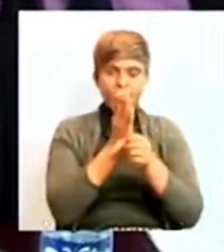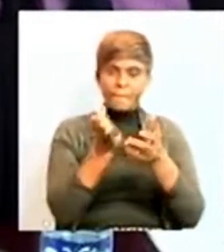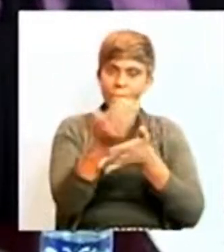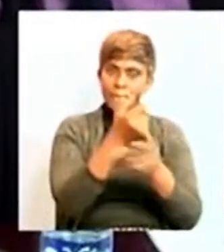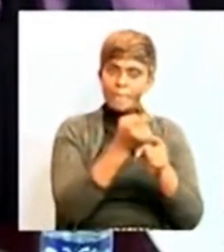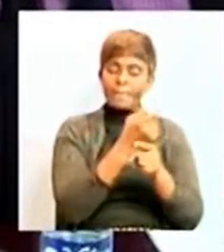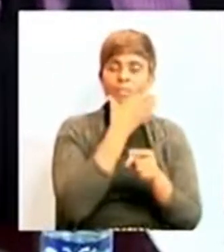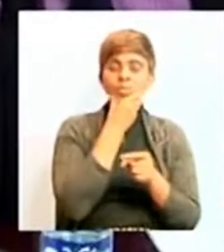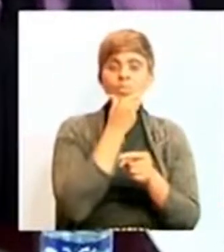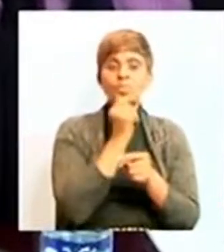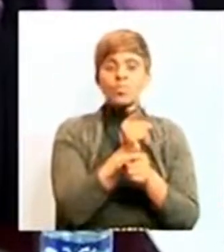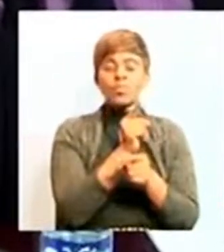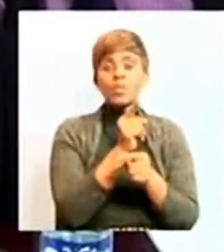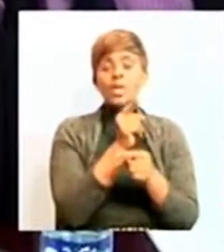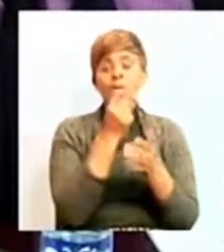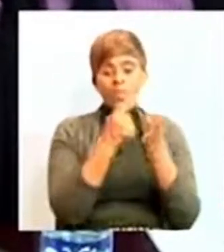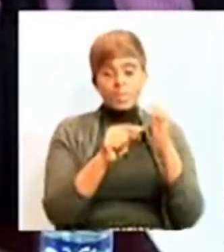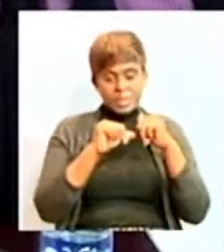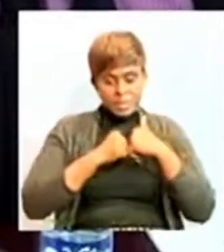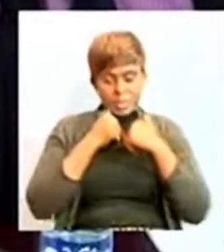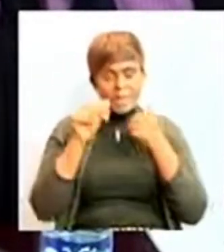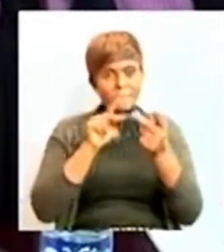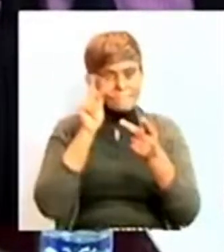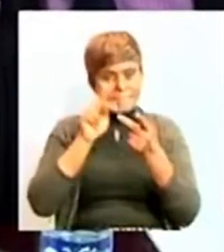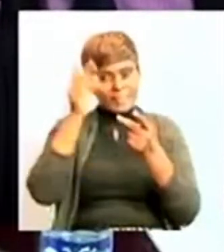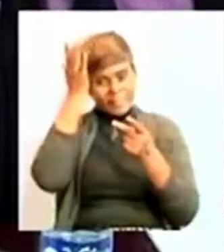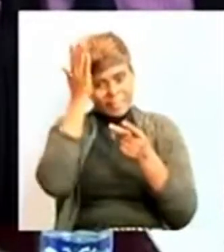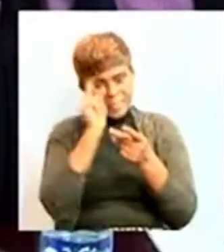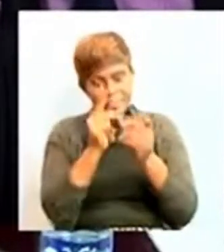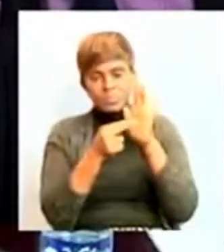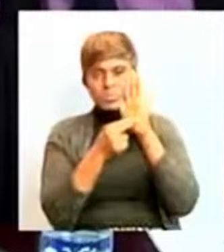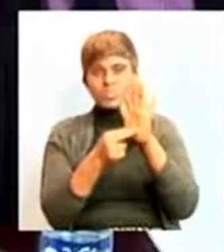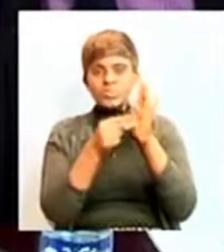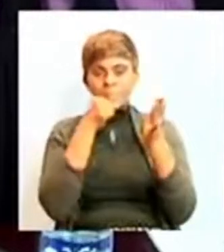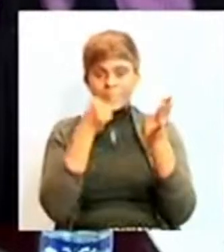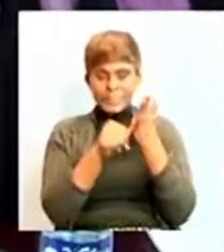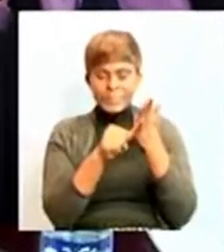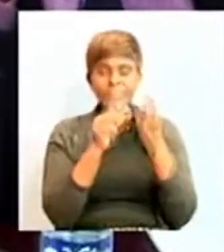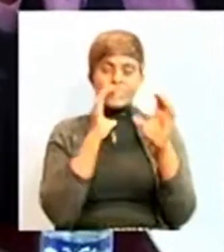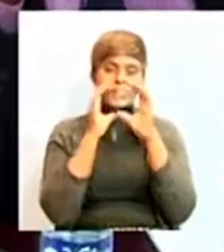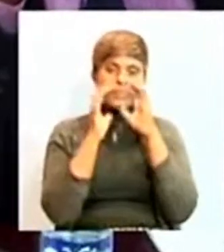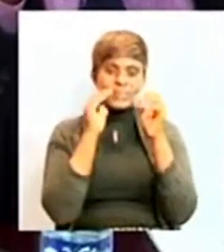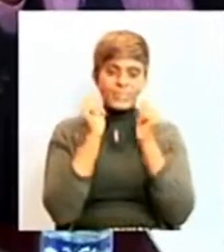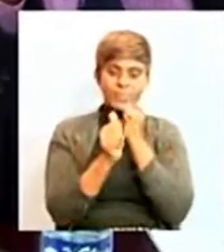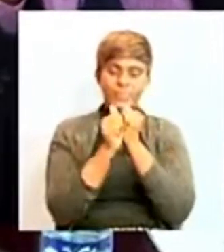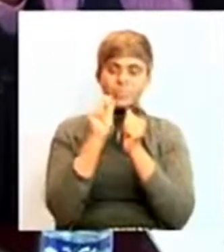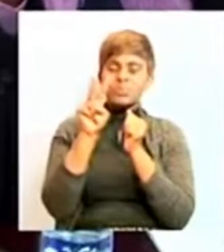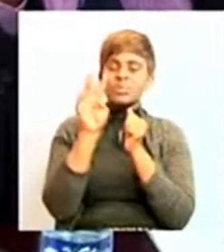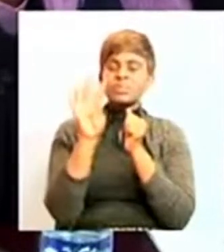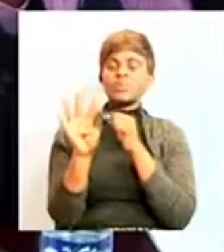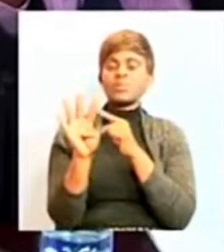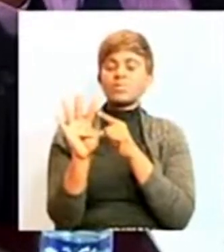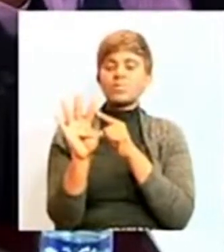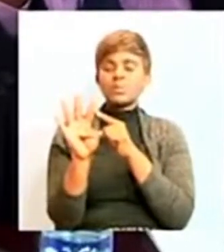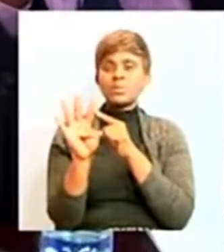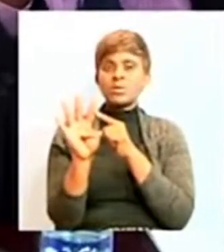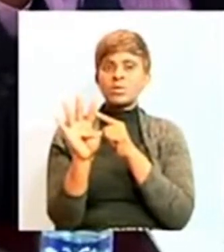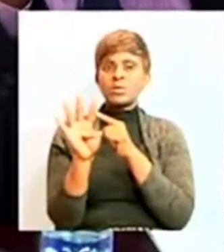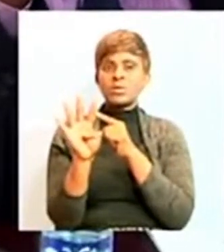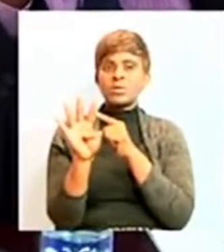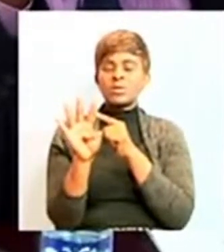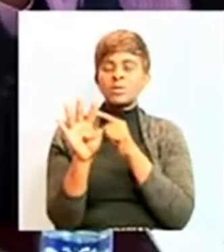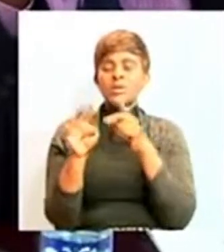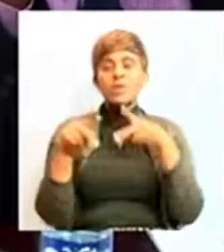commission. So what we take is the actual date that is actually indicated on the letter of correspondence, which is 24th. Permission